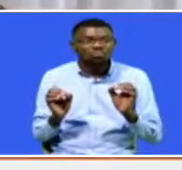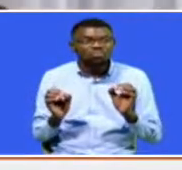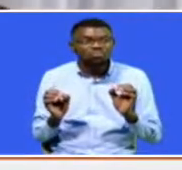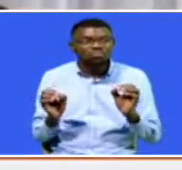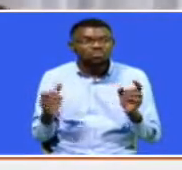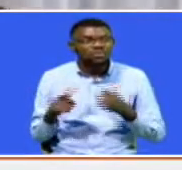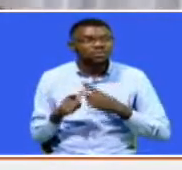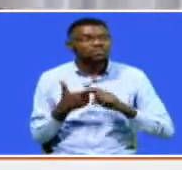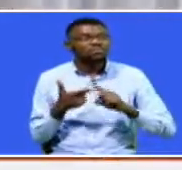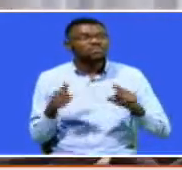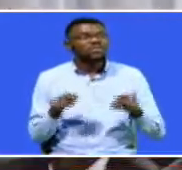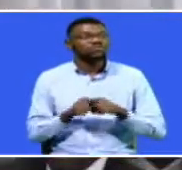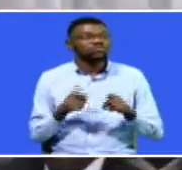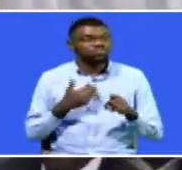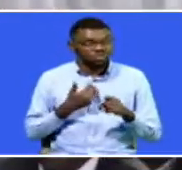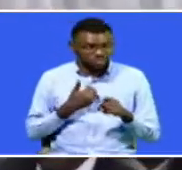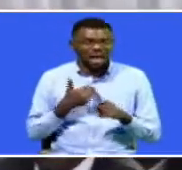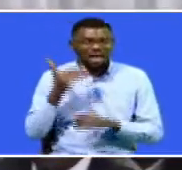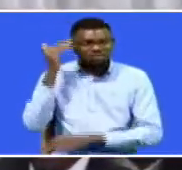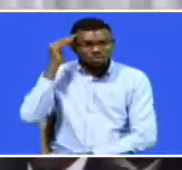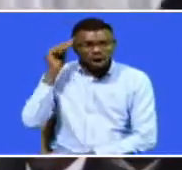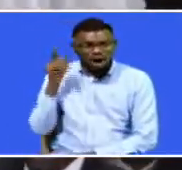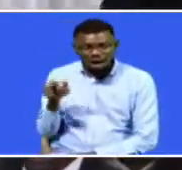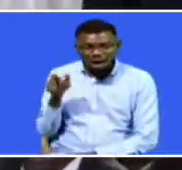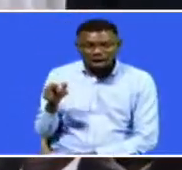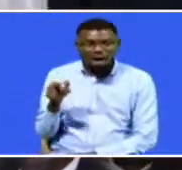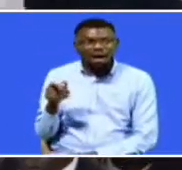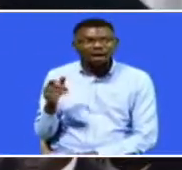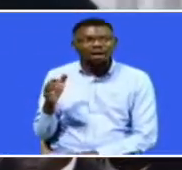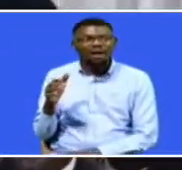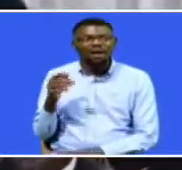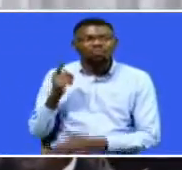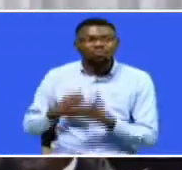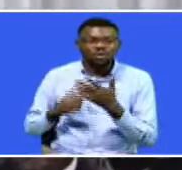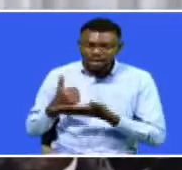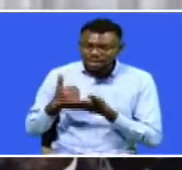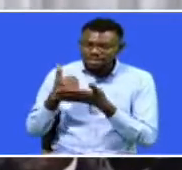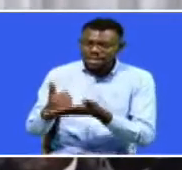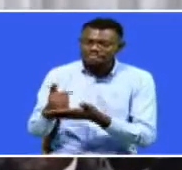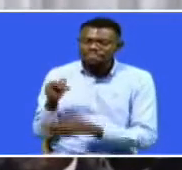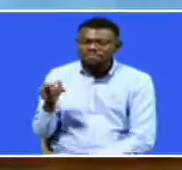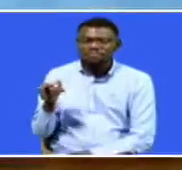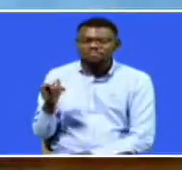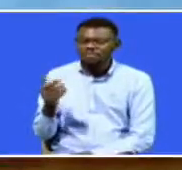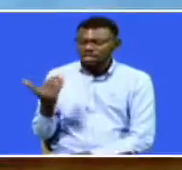someone, every dad could have done to their child or his child.